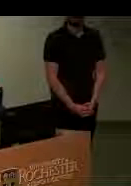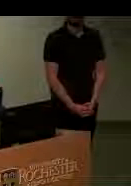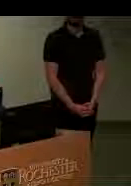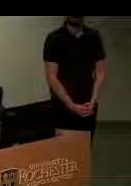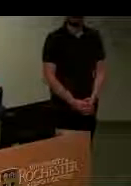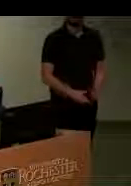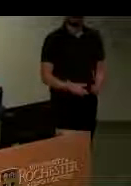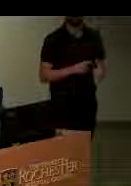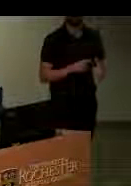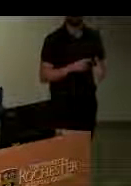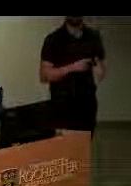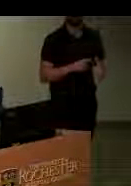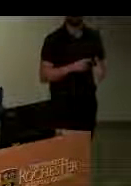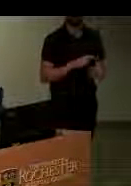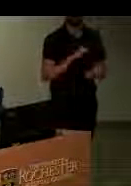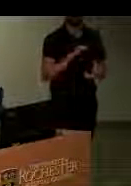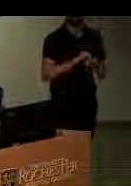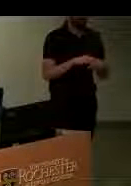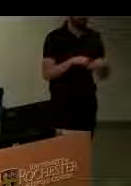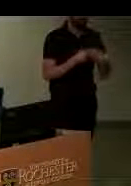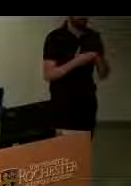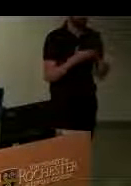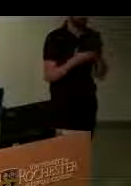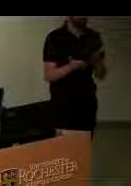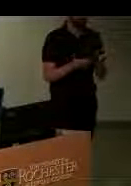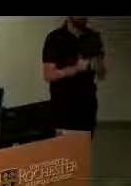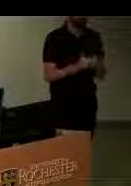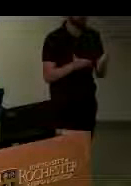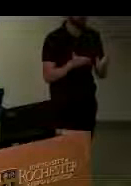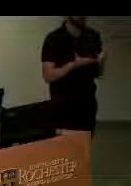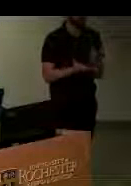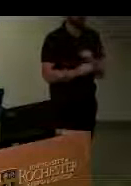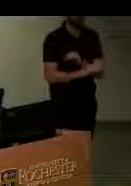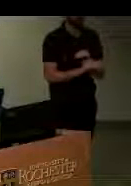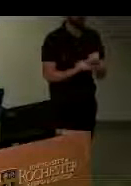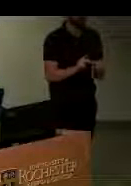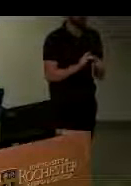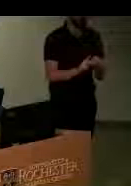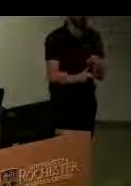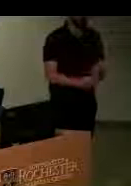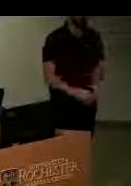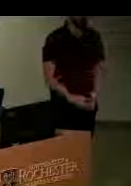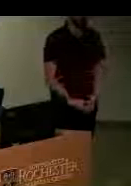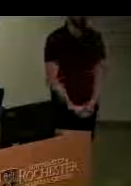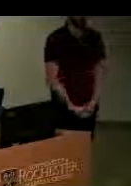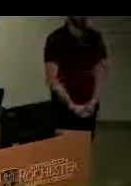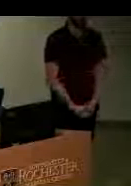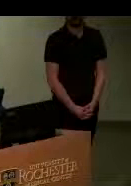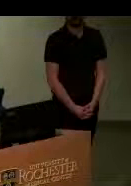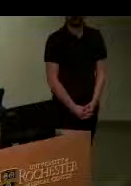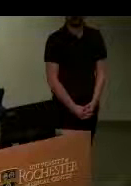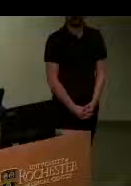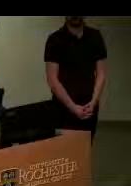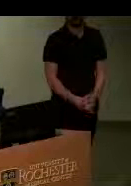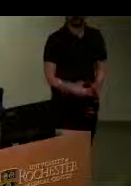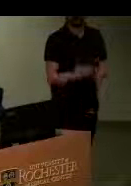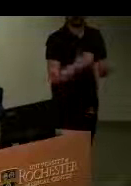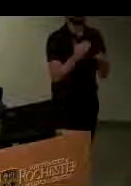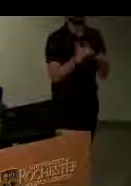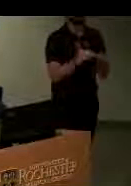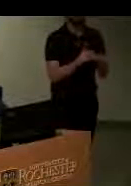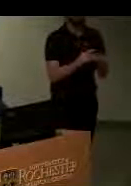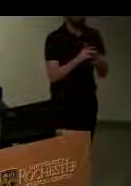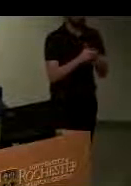provide service, and without service, there is no profession. That the process of transition from